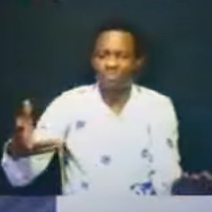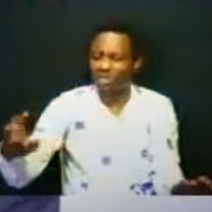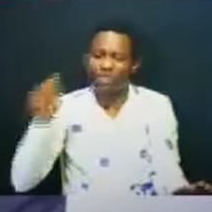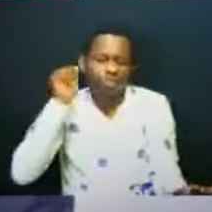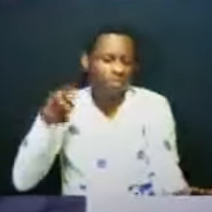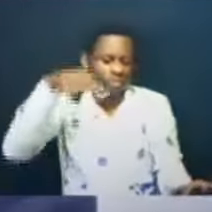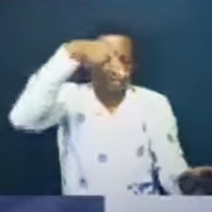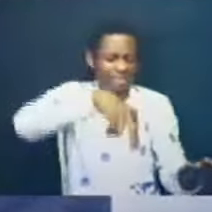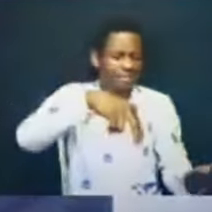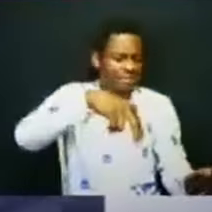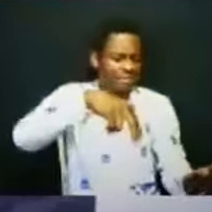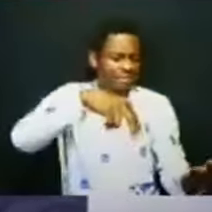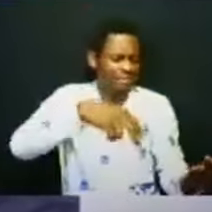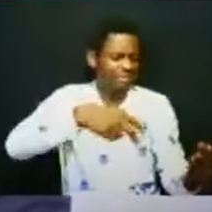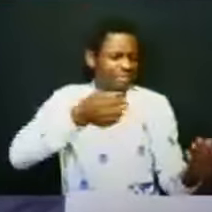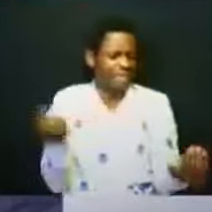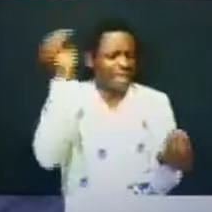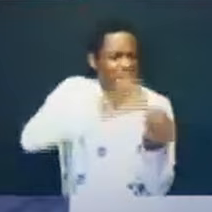You can't understand.